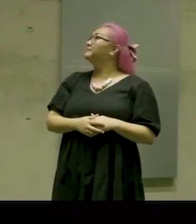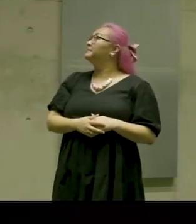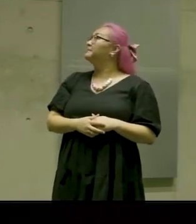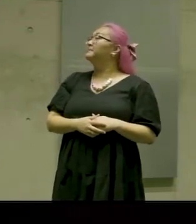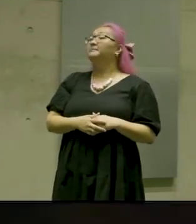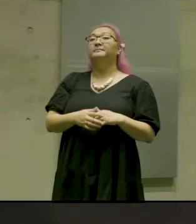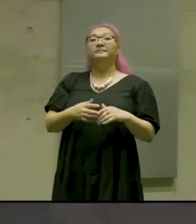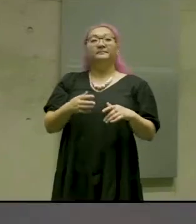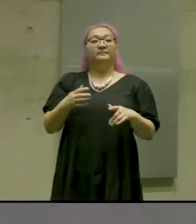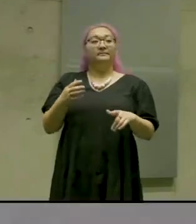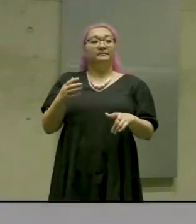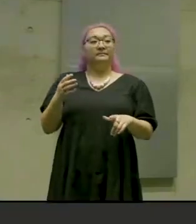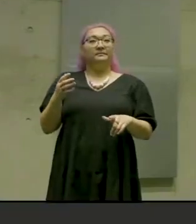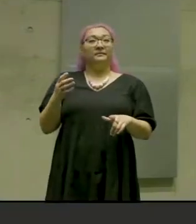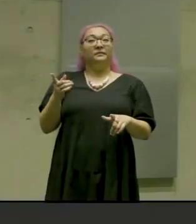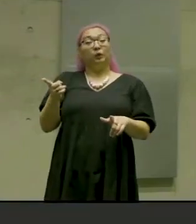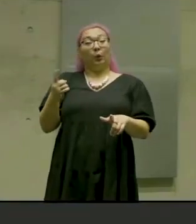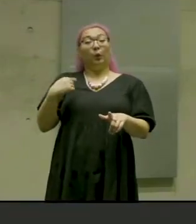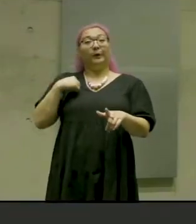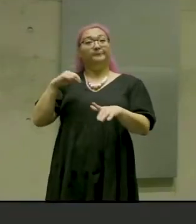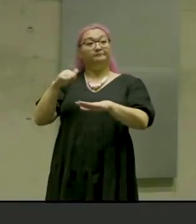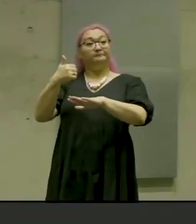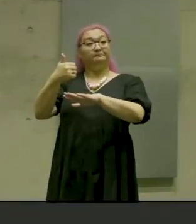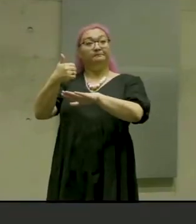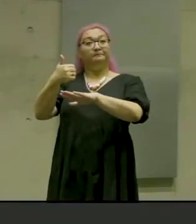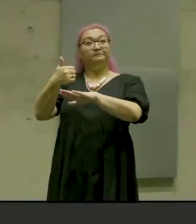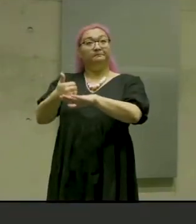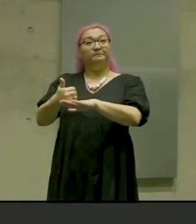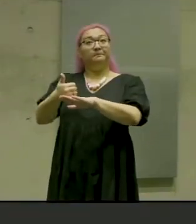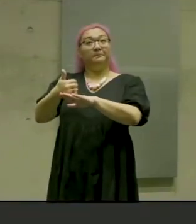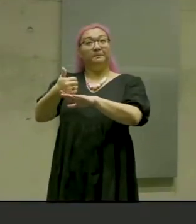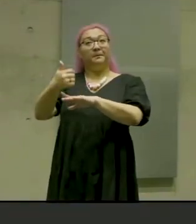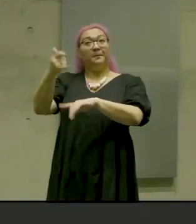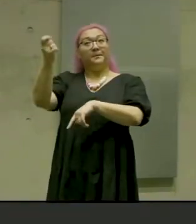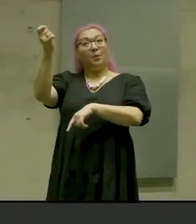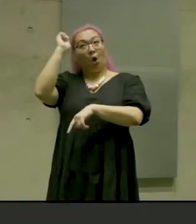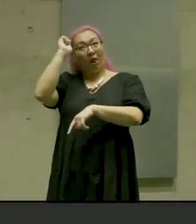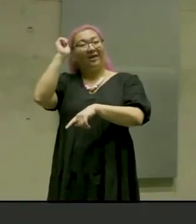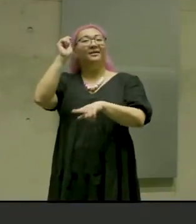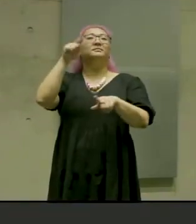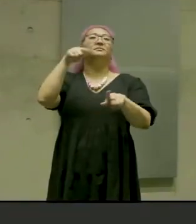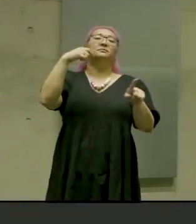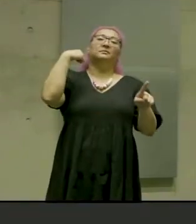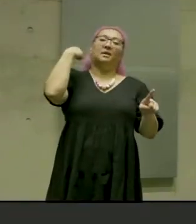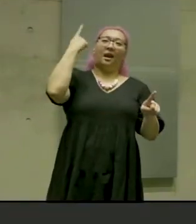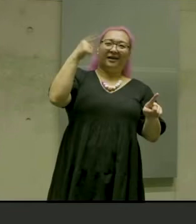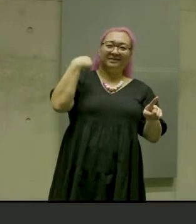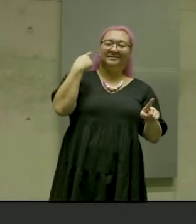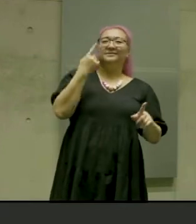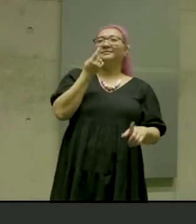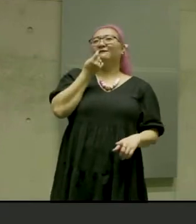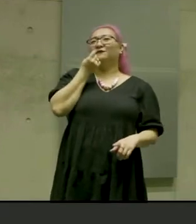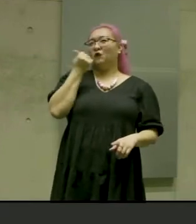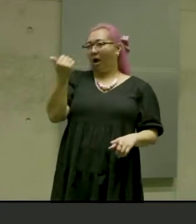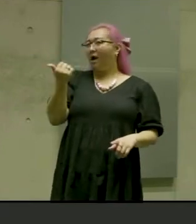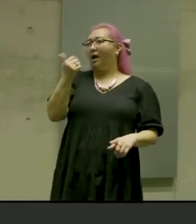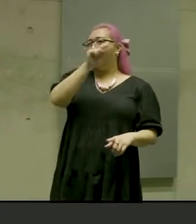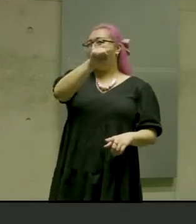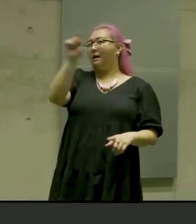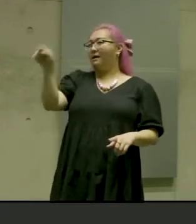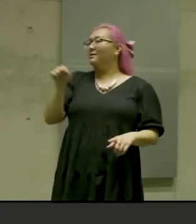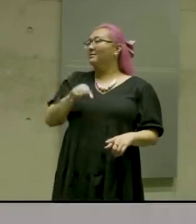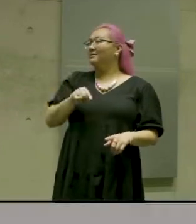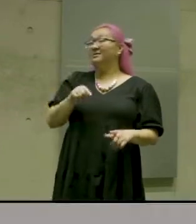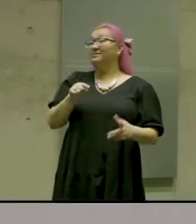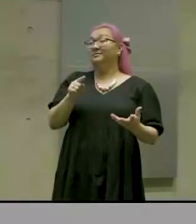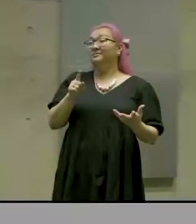cities, like I exhibited in Berlin, and not here in London, in France, Lithuania, and Belgium. And every time